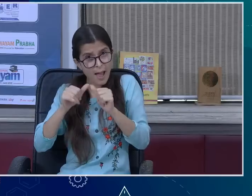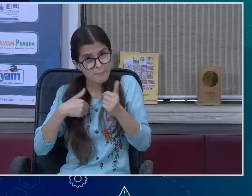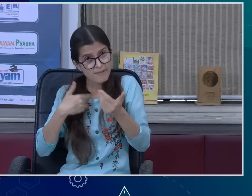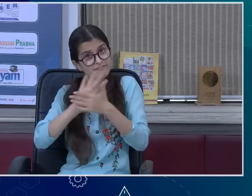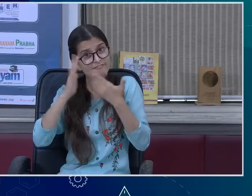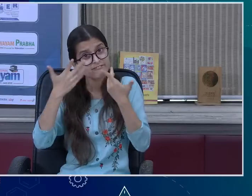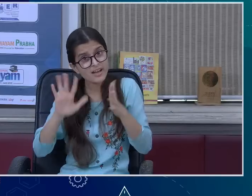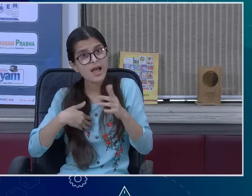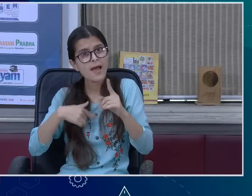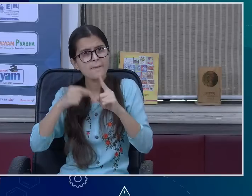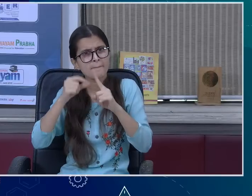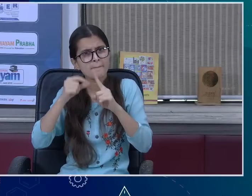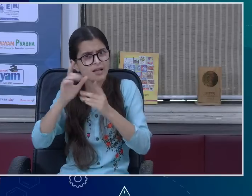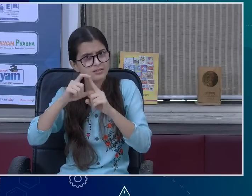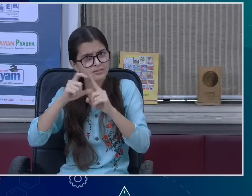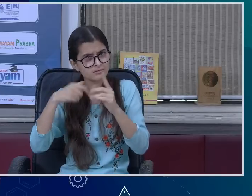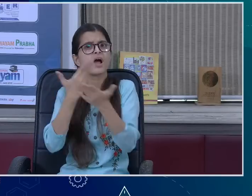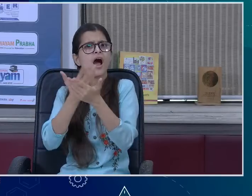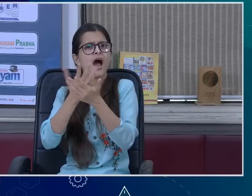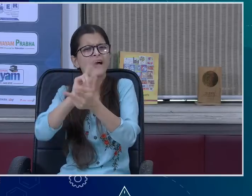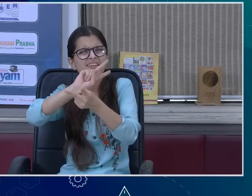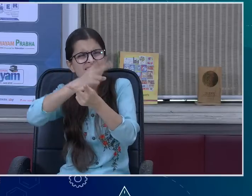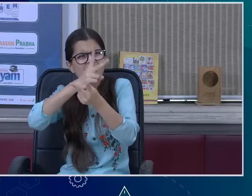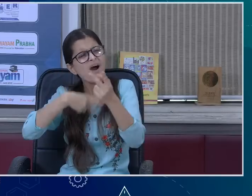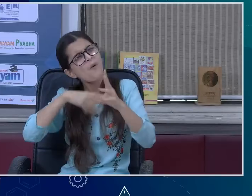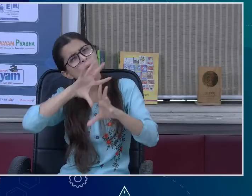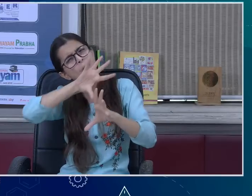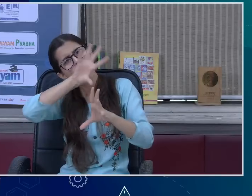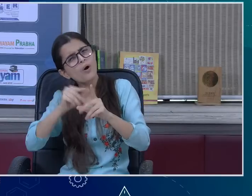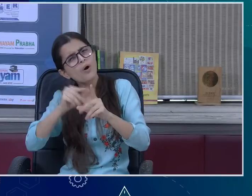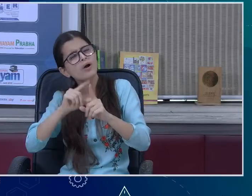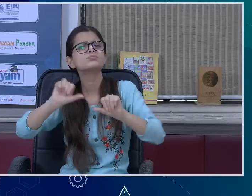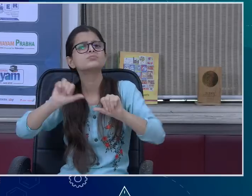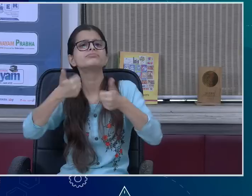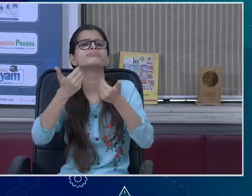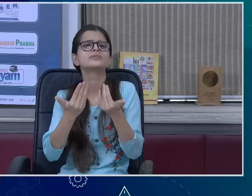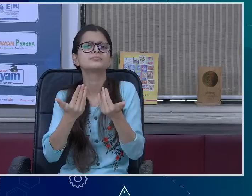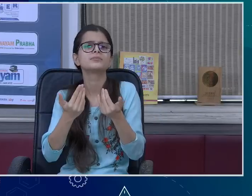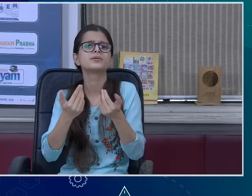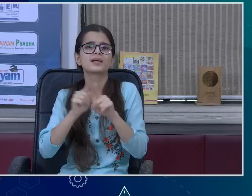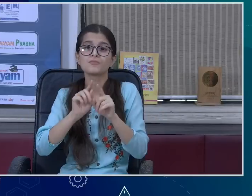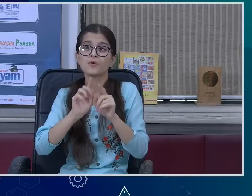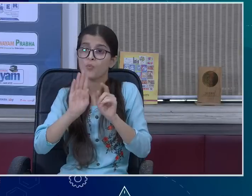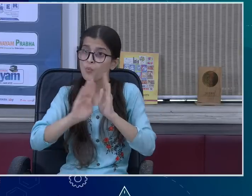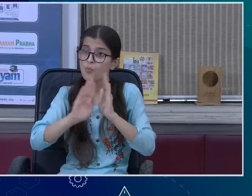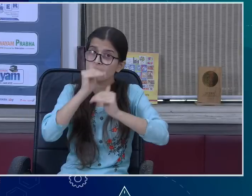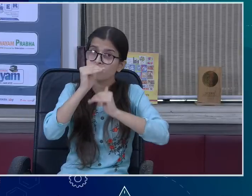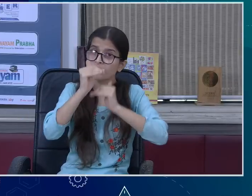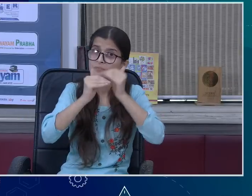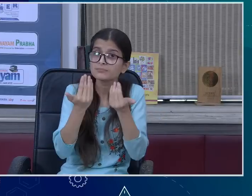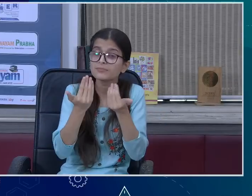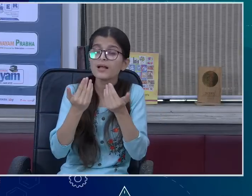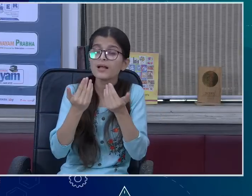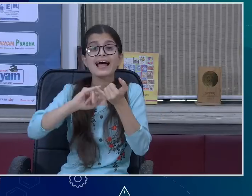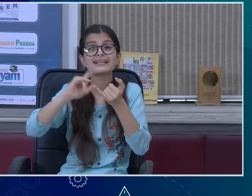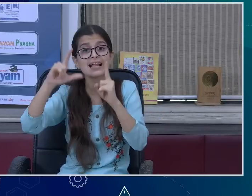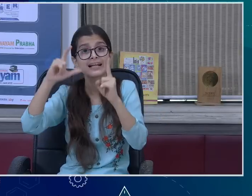itself. So people or individuals can improve, but this is a scenario, or SLD is